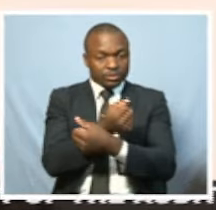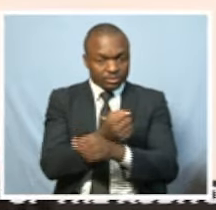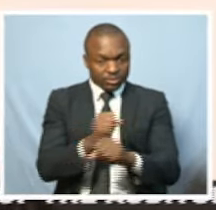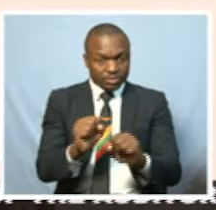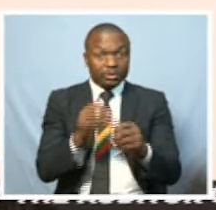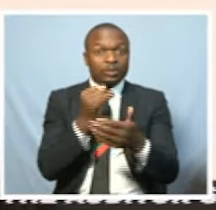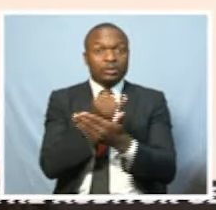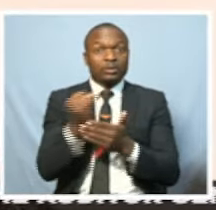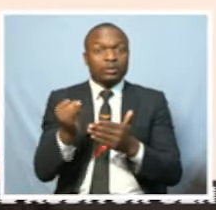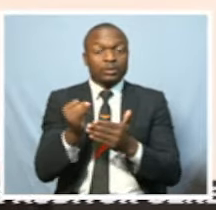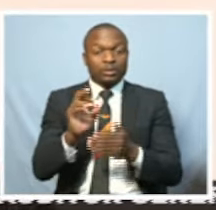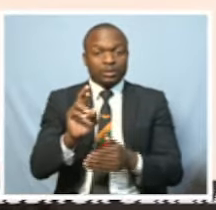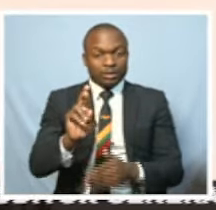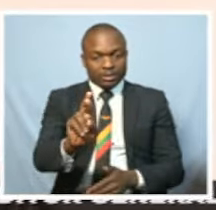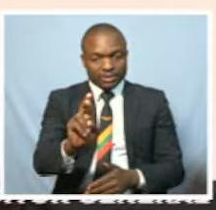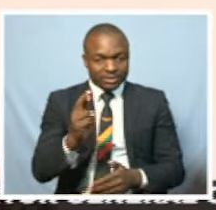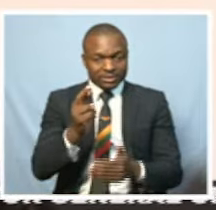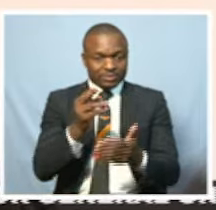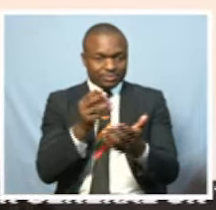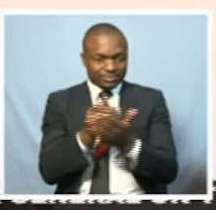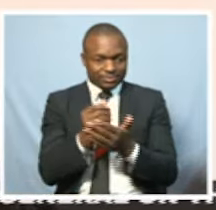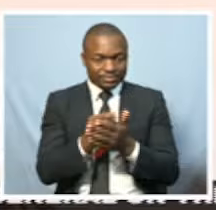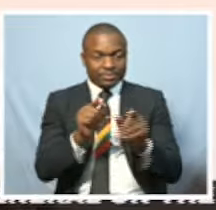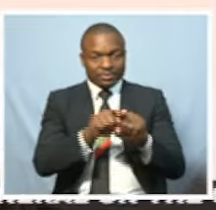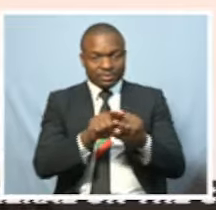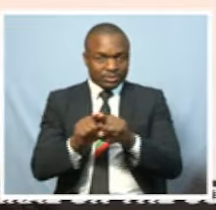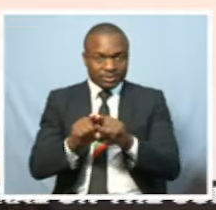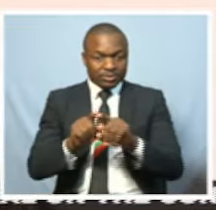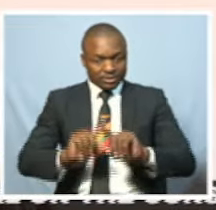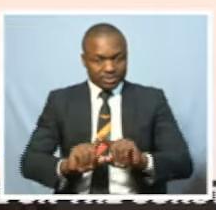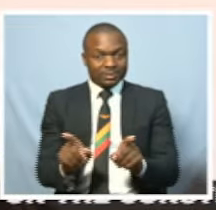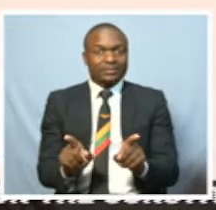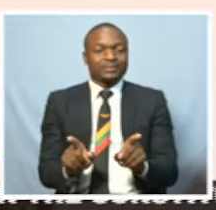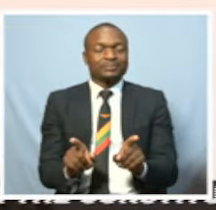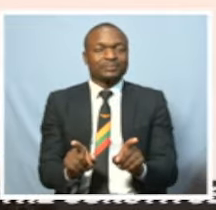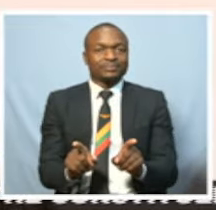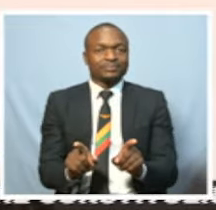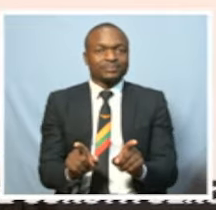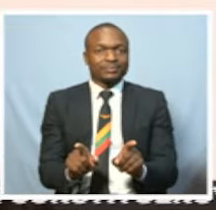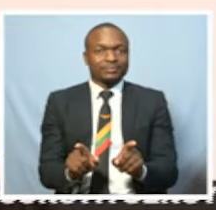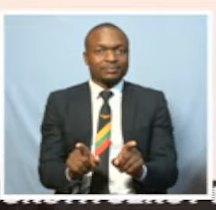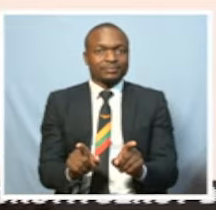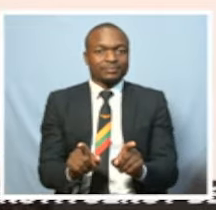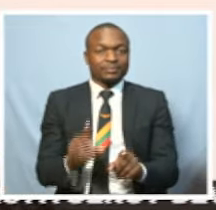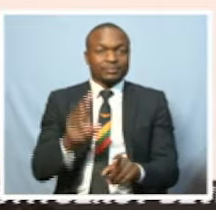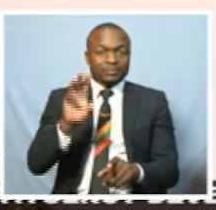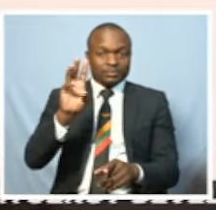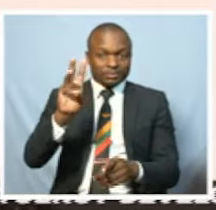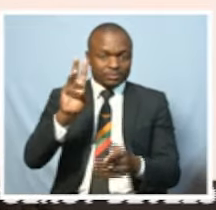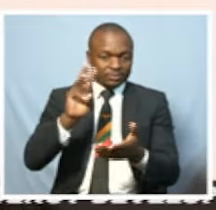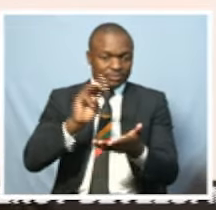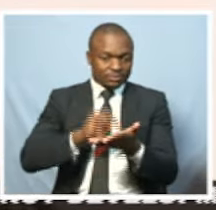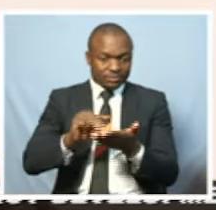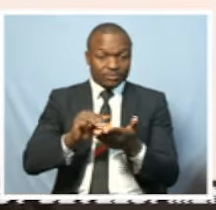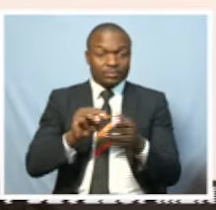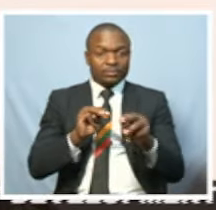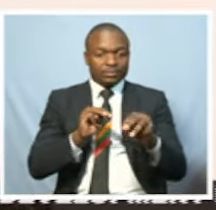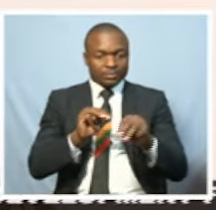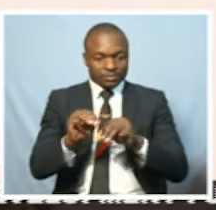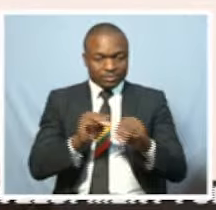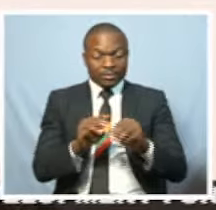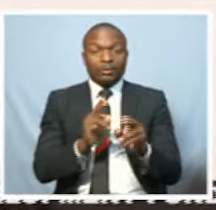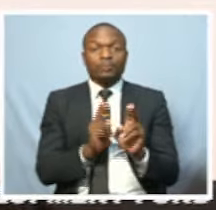the issue of retained funds and also the variance, which is 6 million. Management